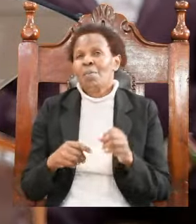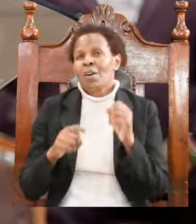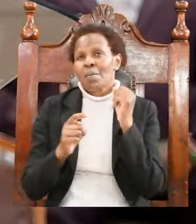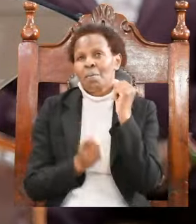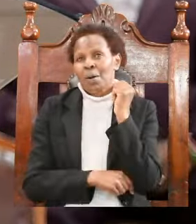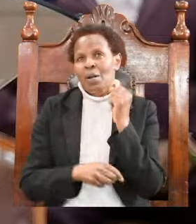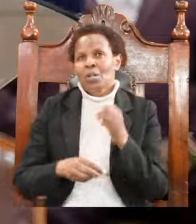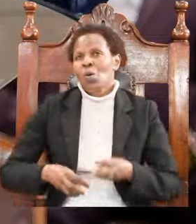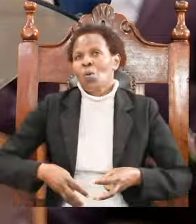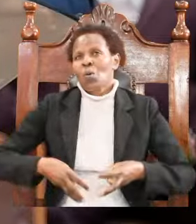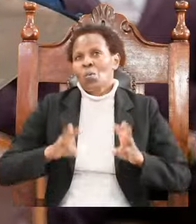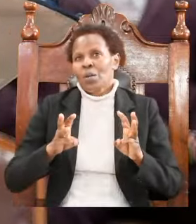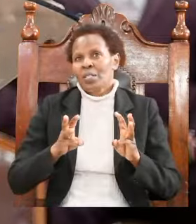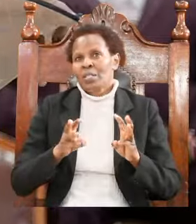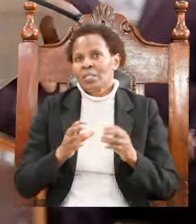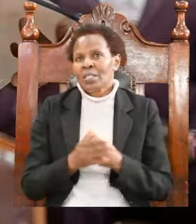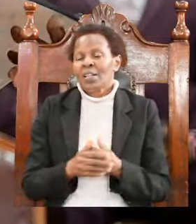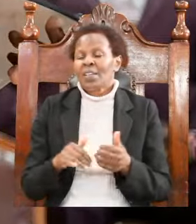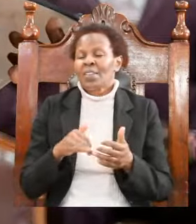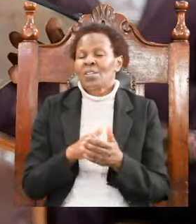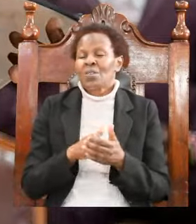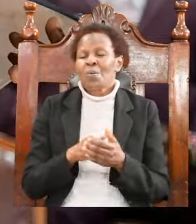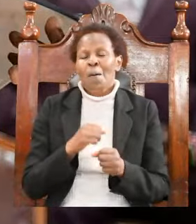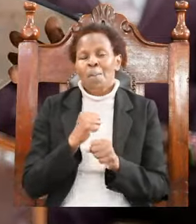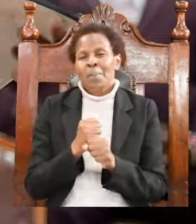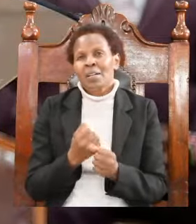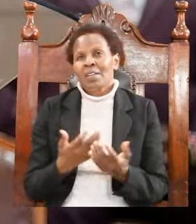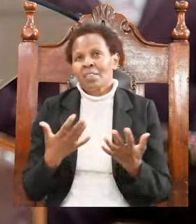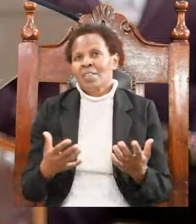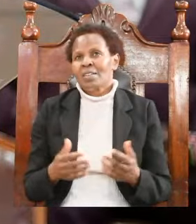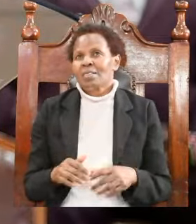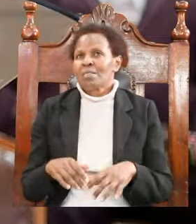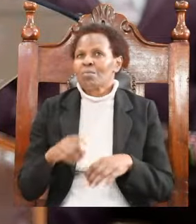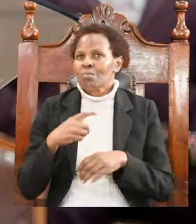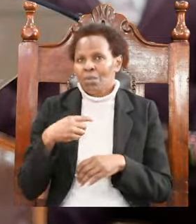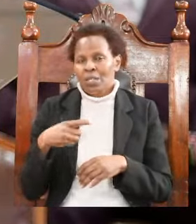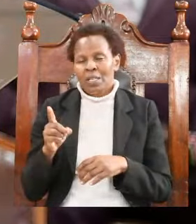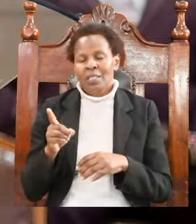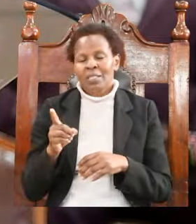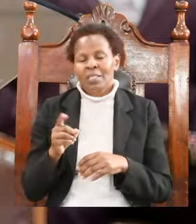that just for correction. So Timothy, as you do that, as you preach,